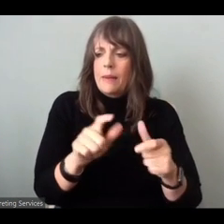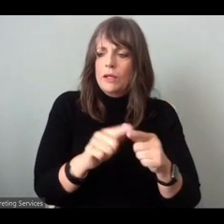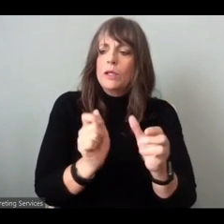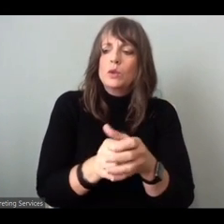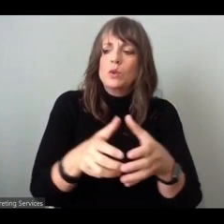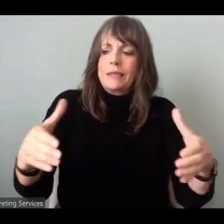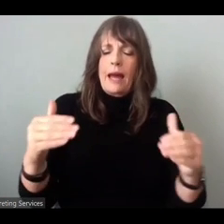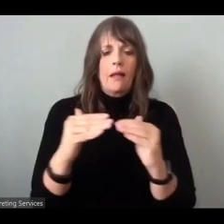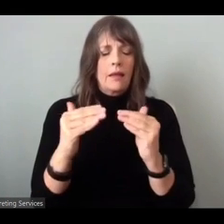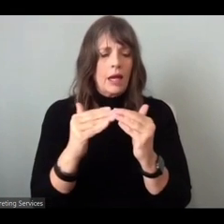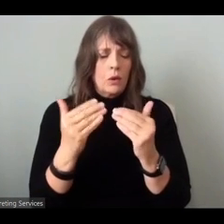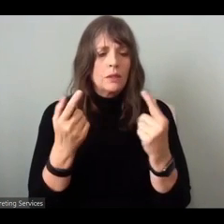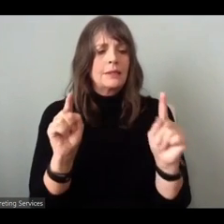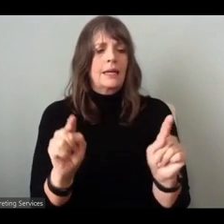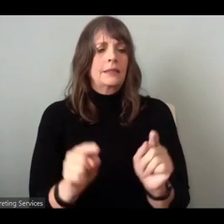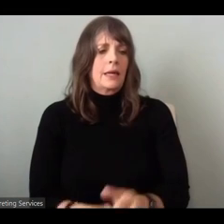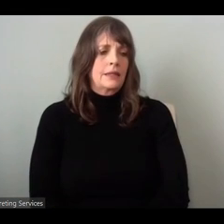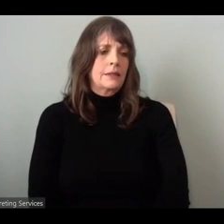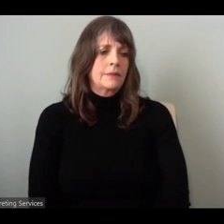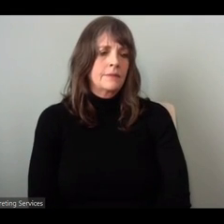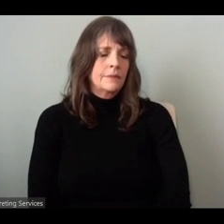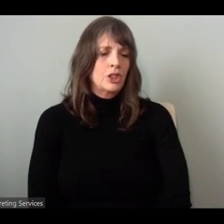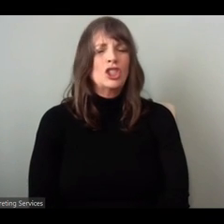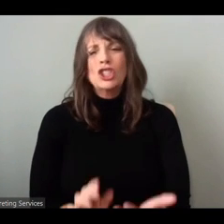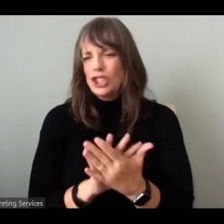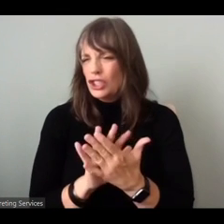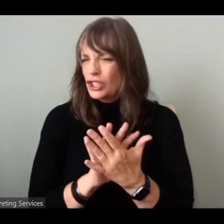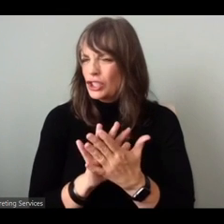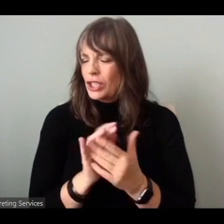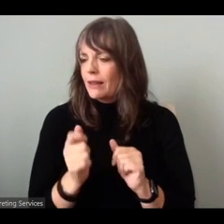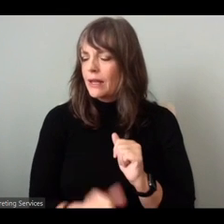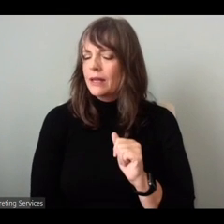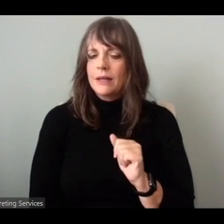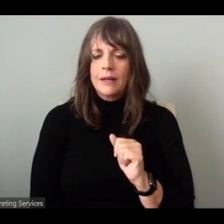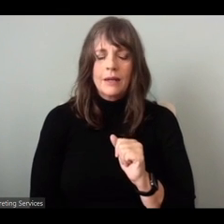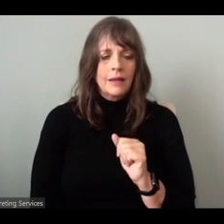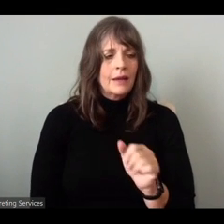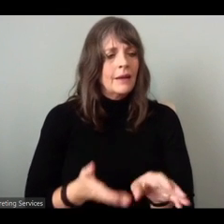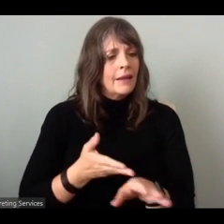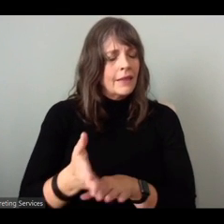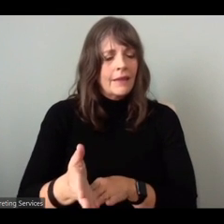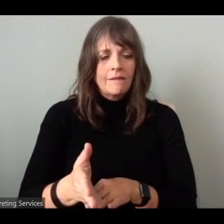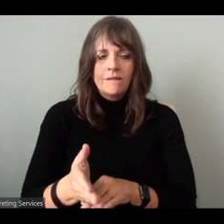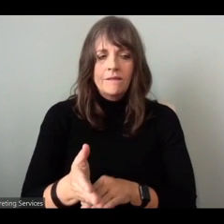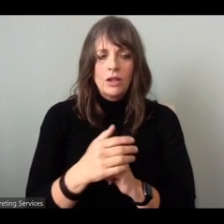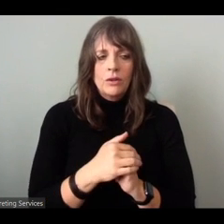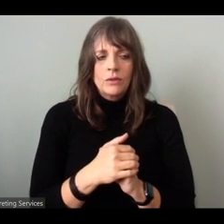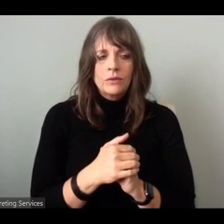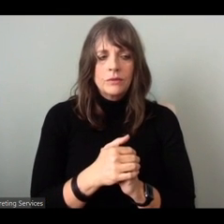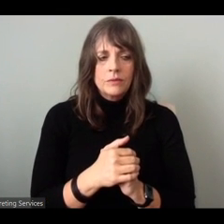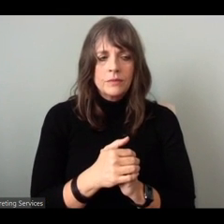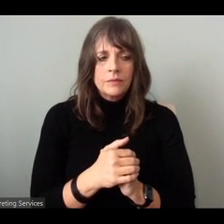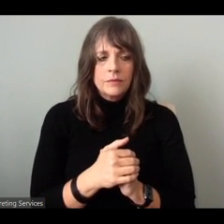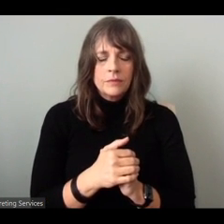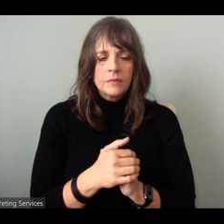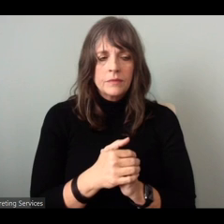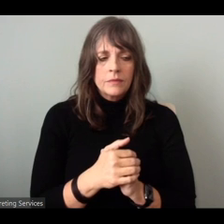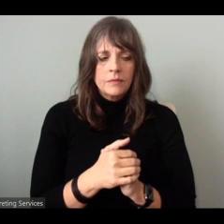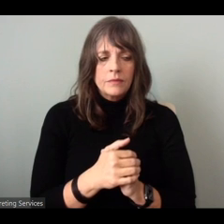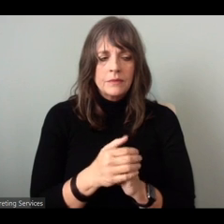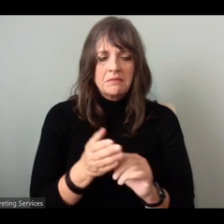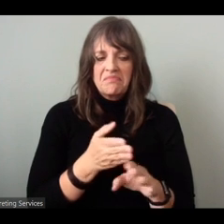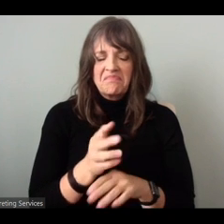and that fixed assets lend stability. The field is too seldom funding cultural organizations to save like every other kind of